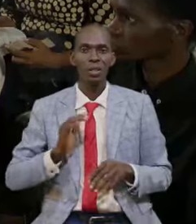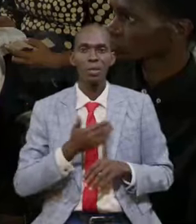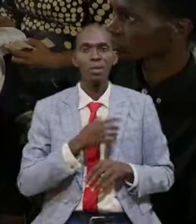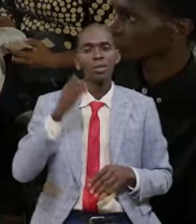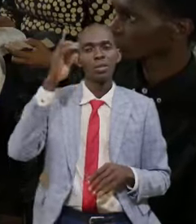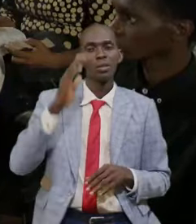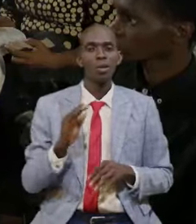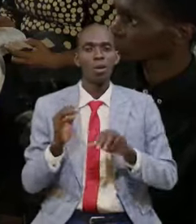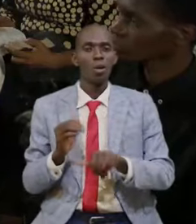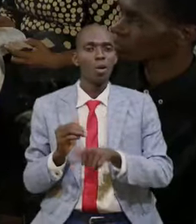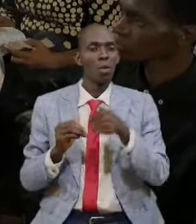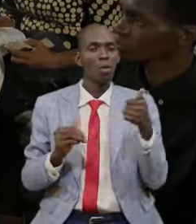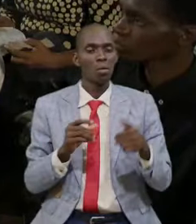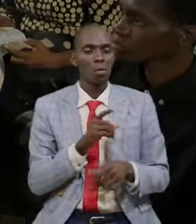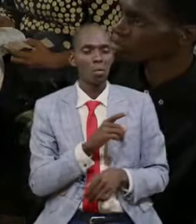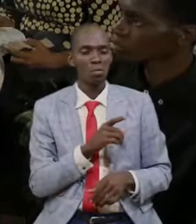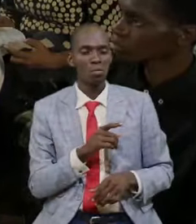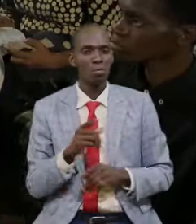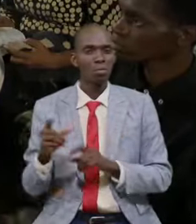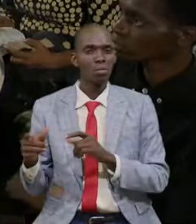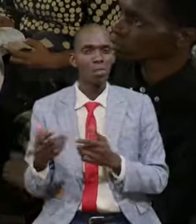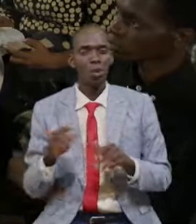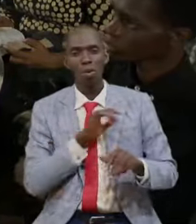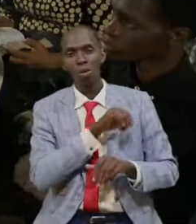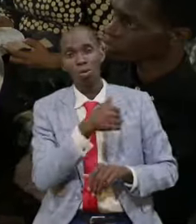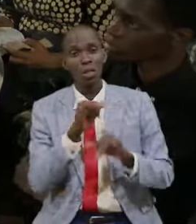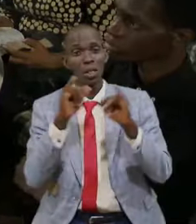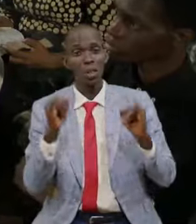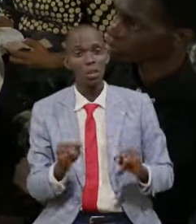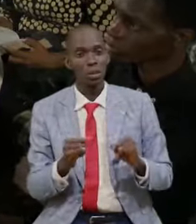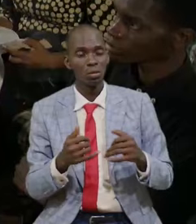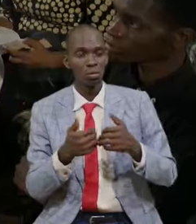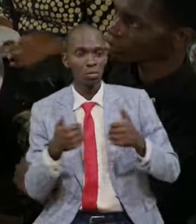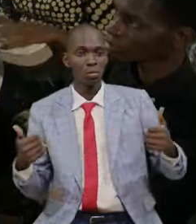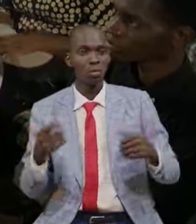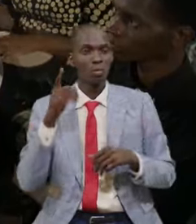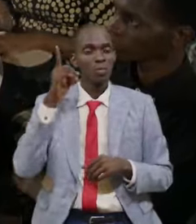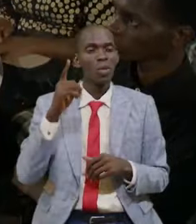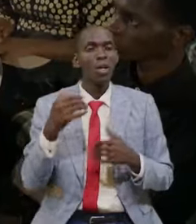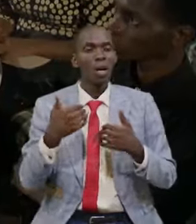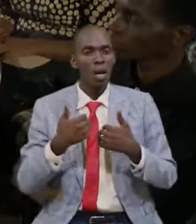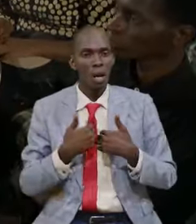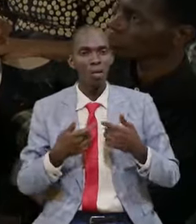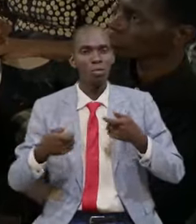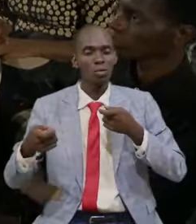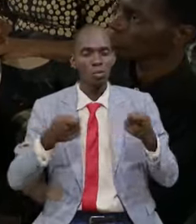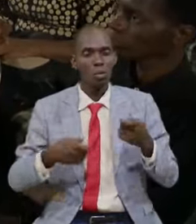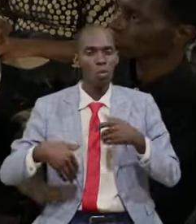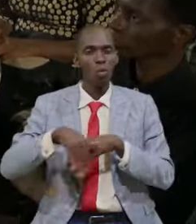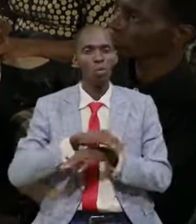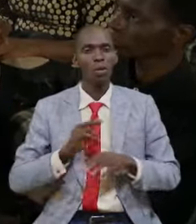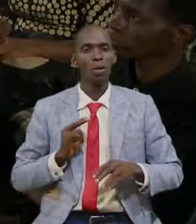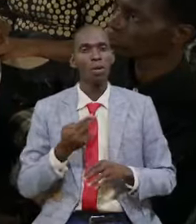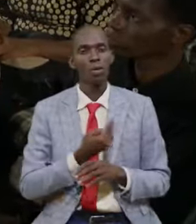other lords beside thee have had dominion over us.